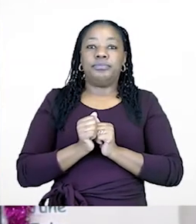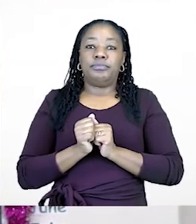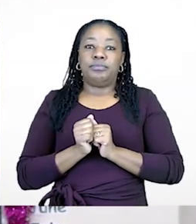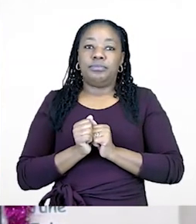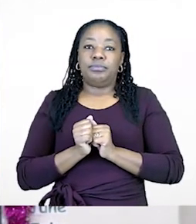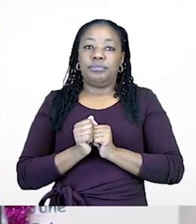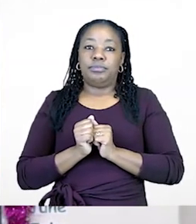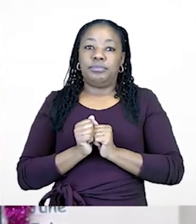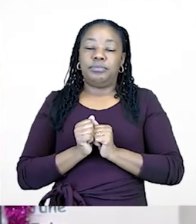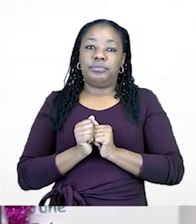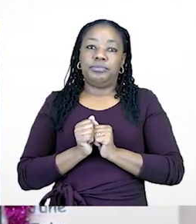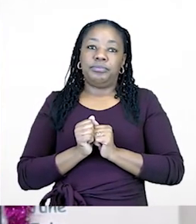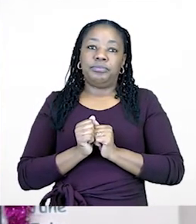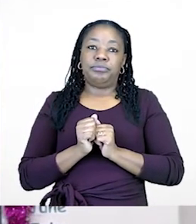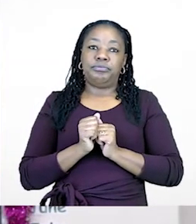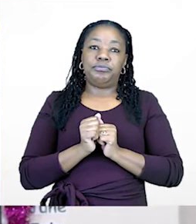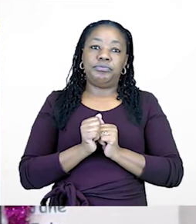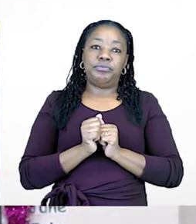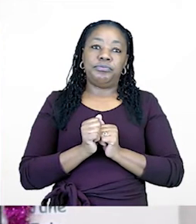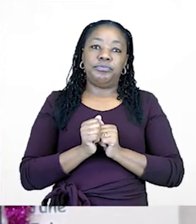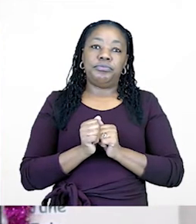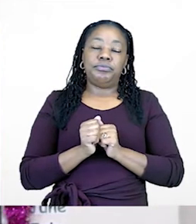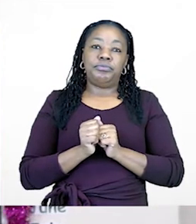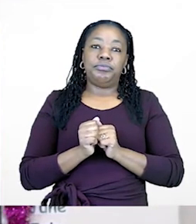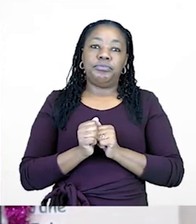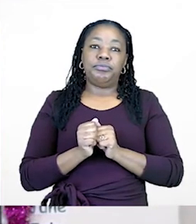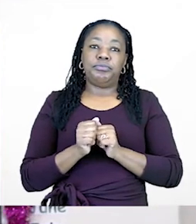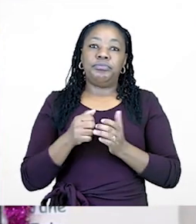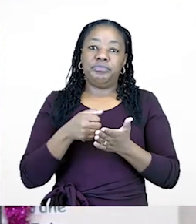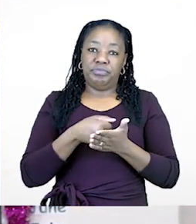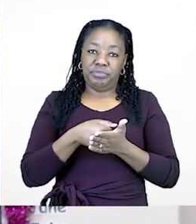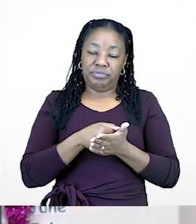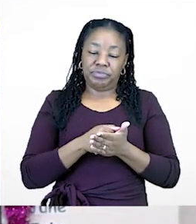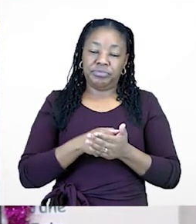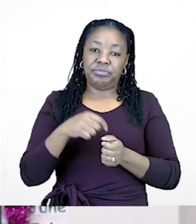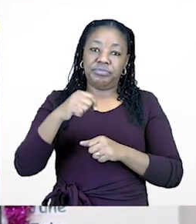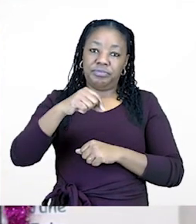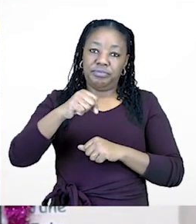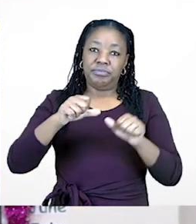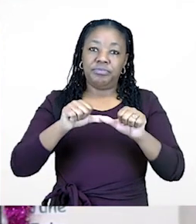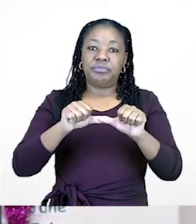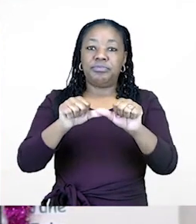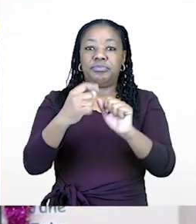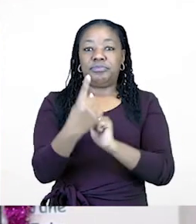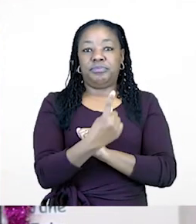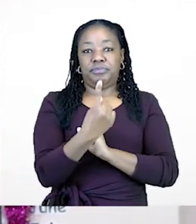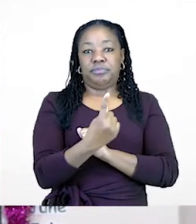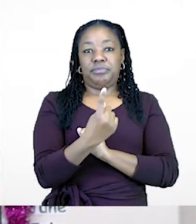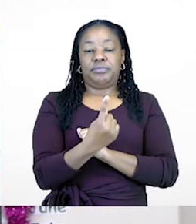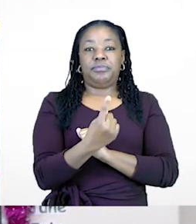without lifting our pencil. I want you to try and fill up all those boxes and write the letter P